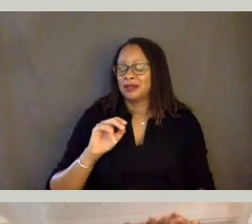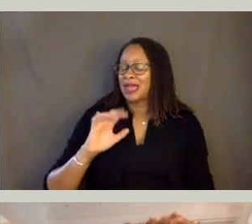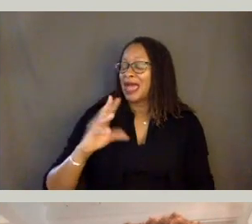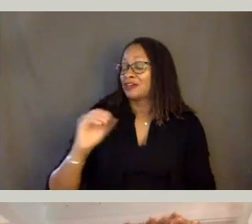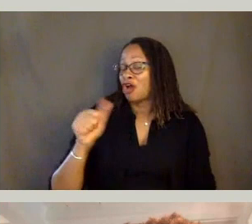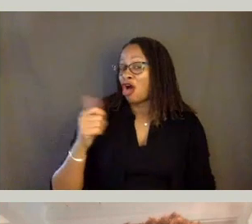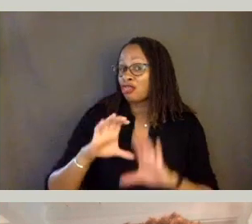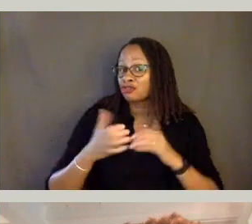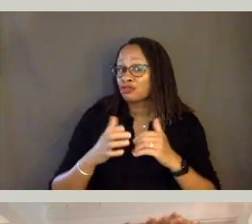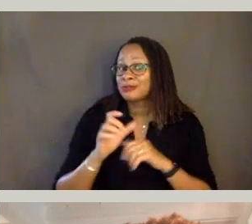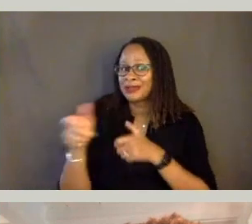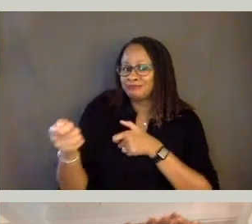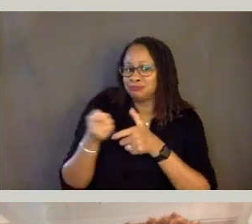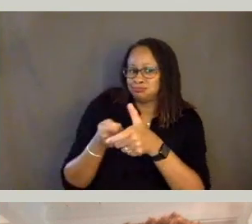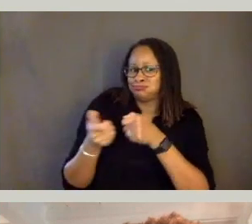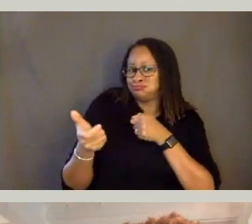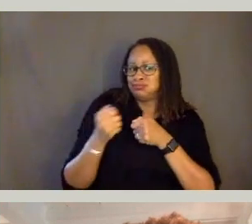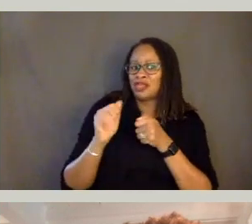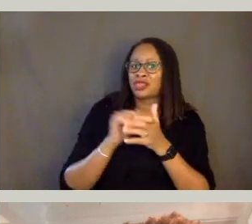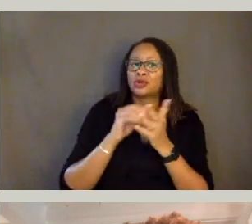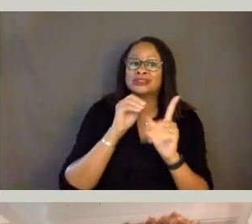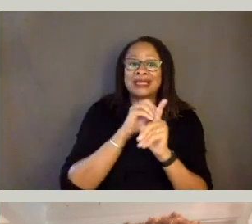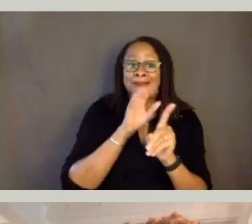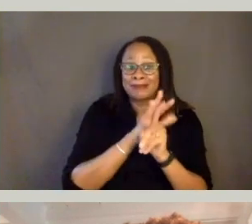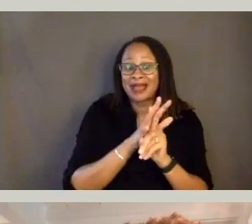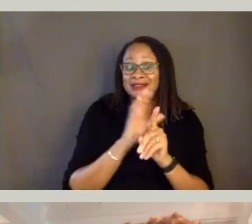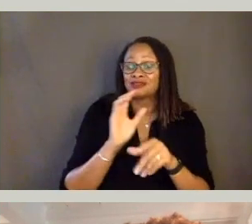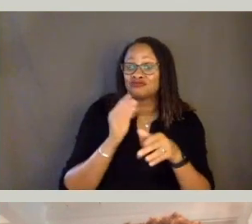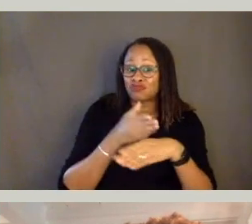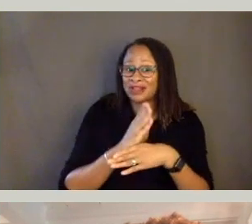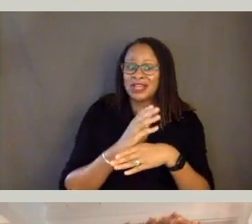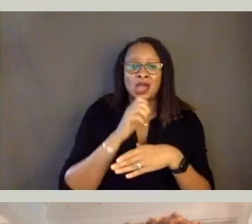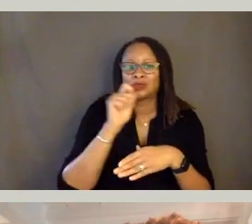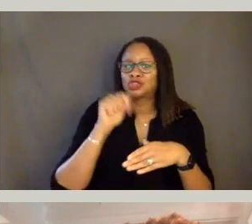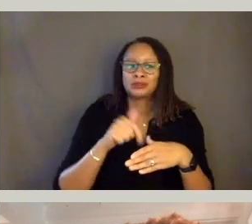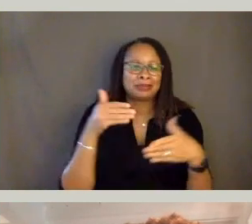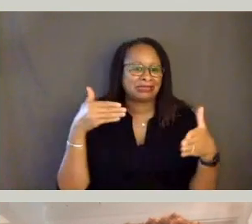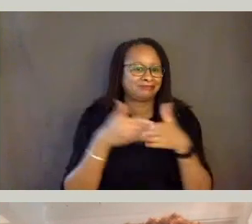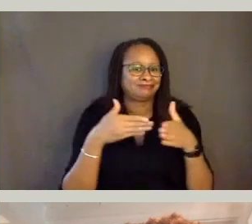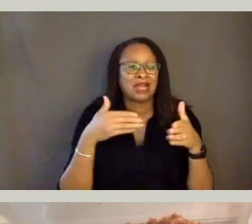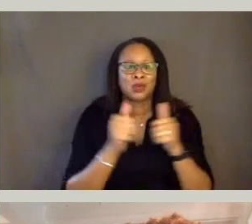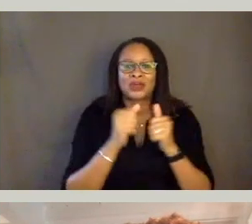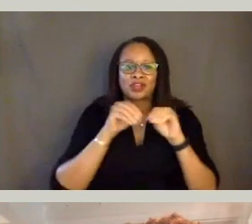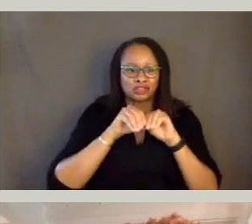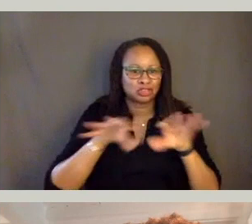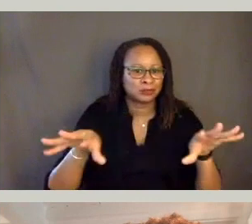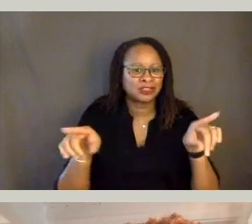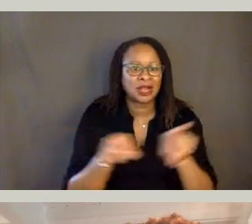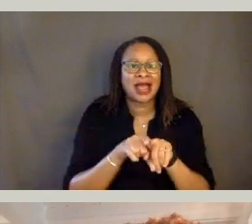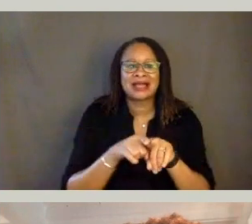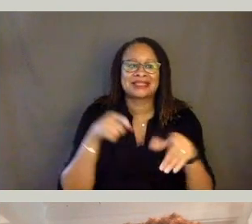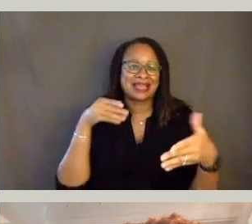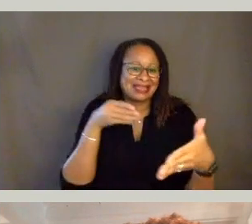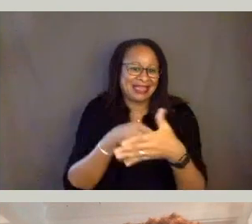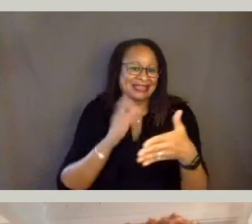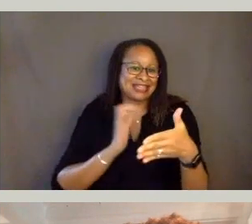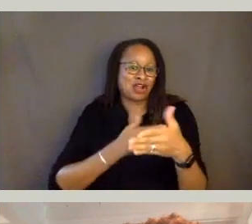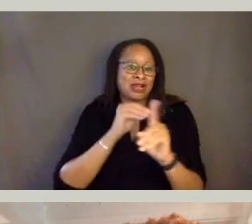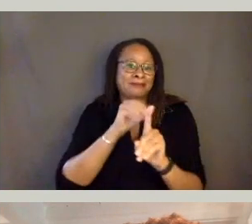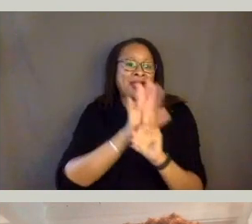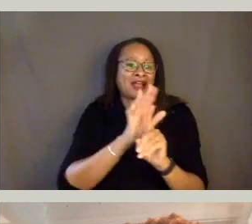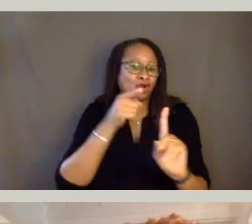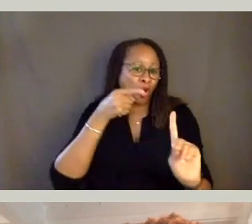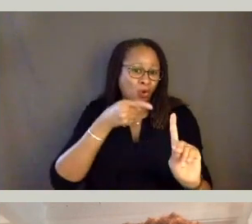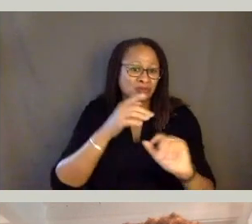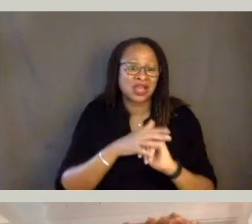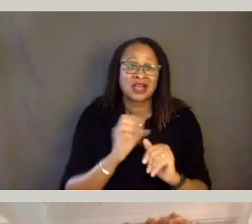those impact rights, then we shouldn't be in contention with our distribution as being counter to our impact goals. So